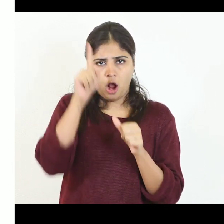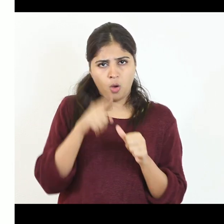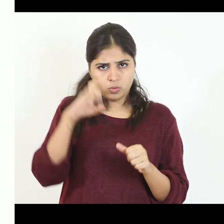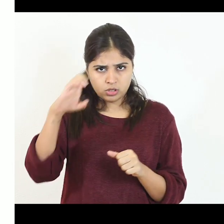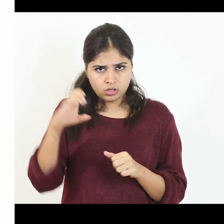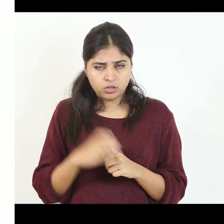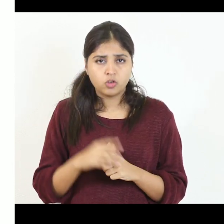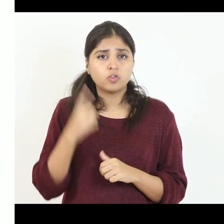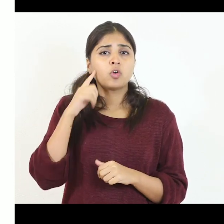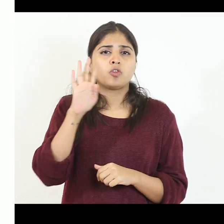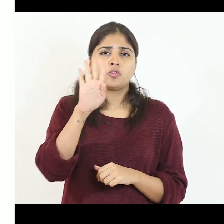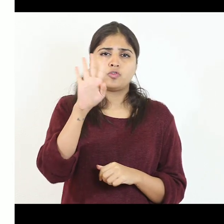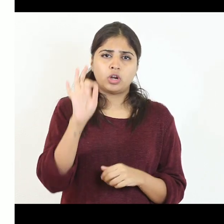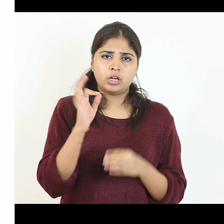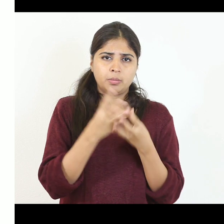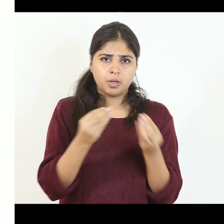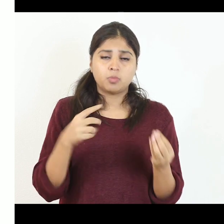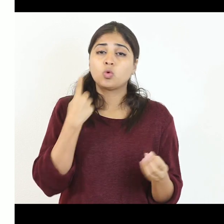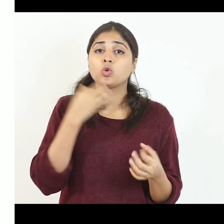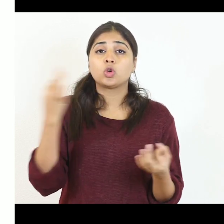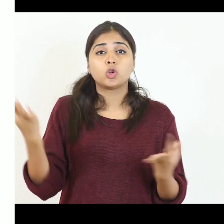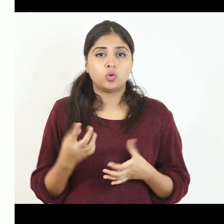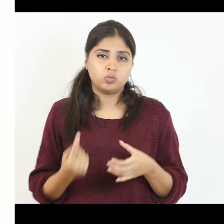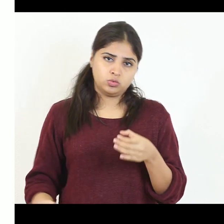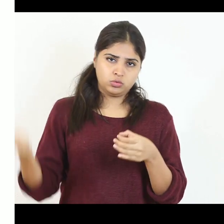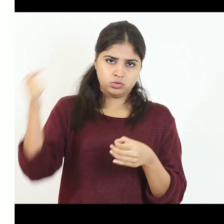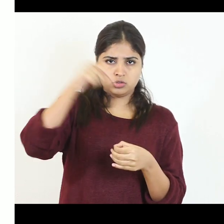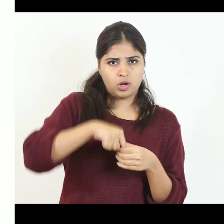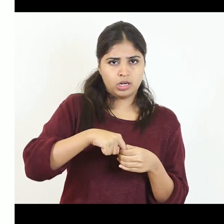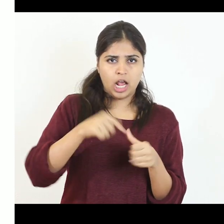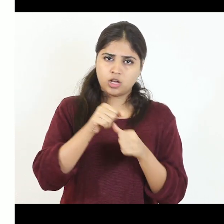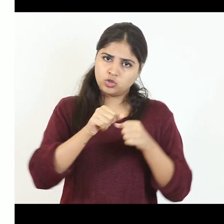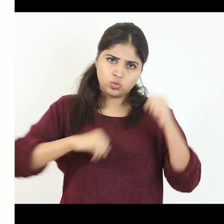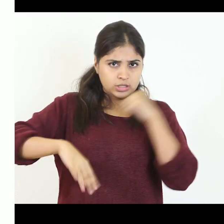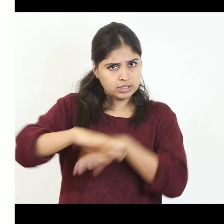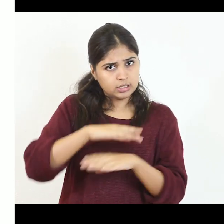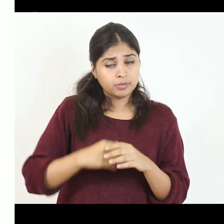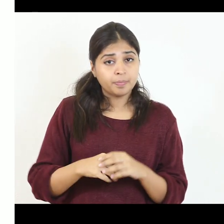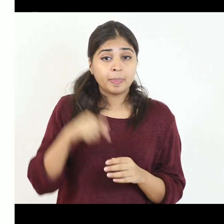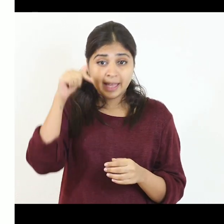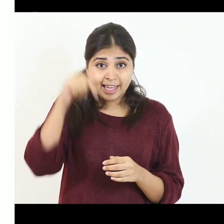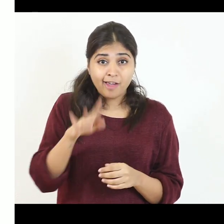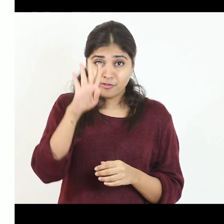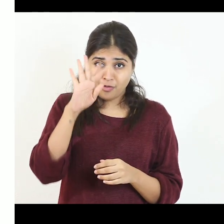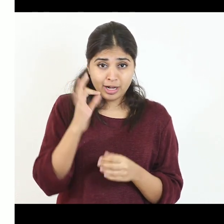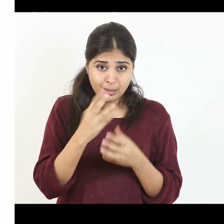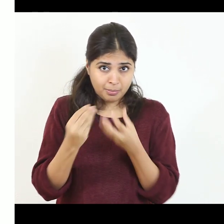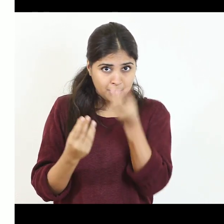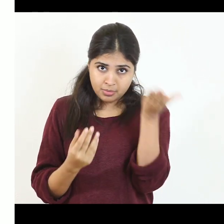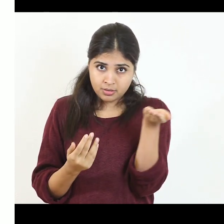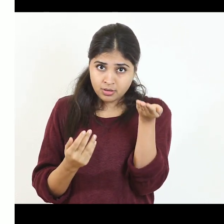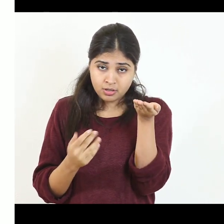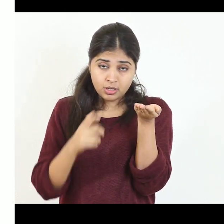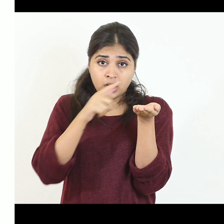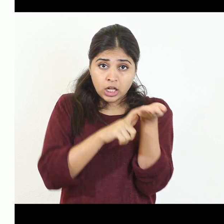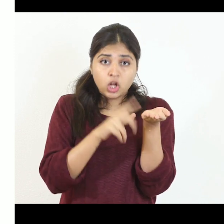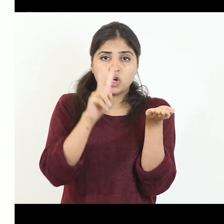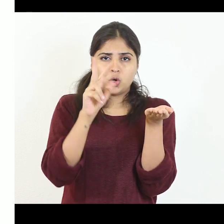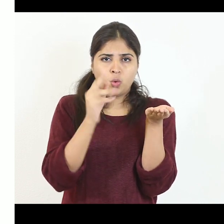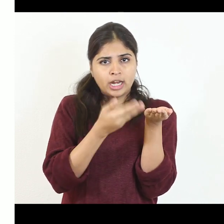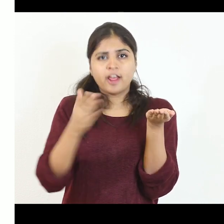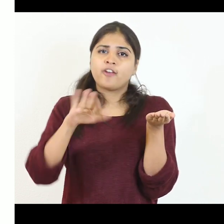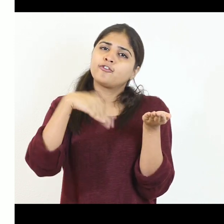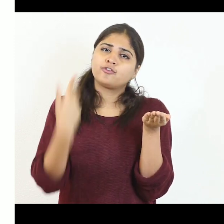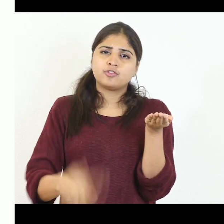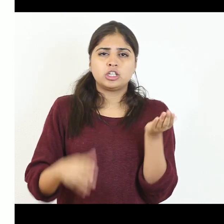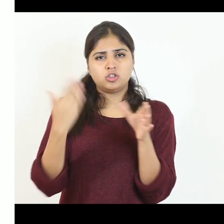the association. Out of these 40 people, 20 have completed the documentation, but rest 20 didn't